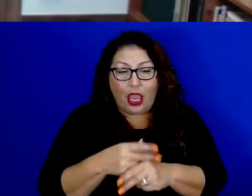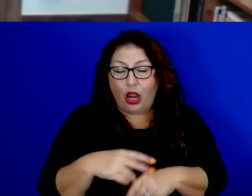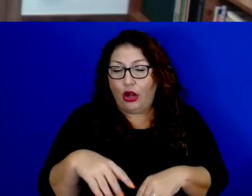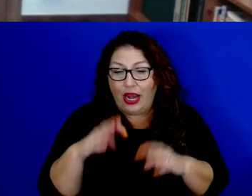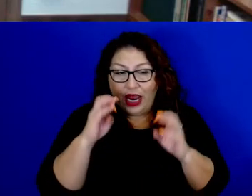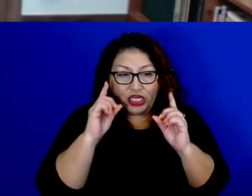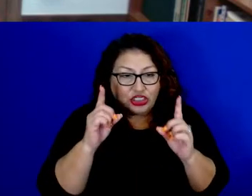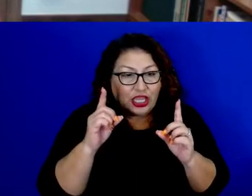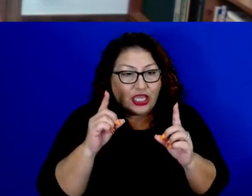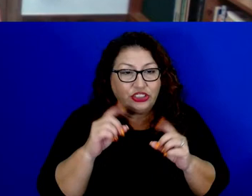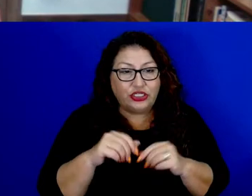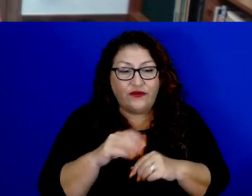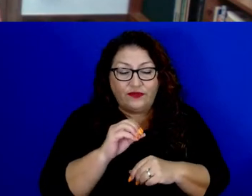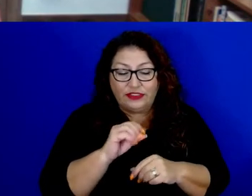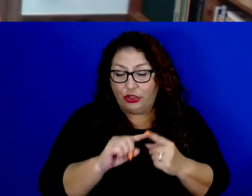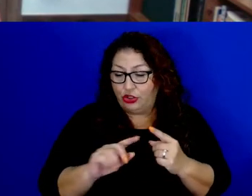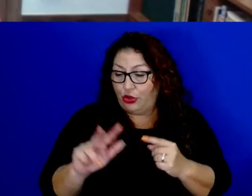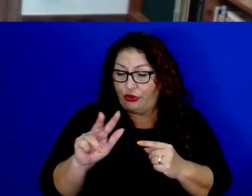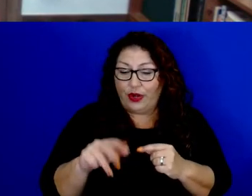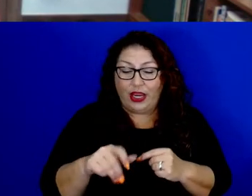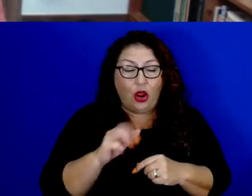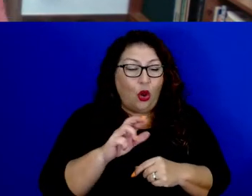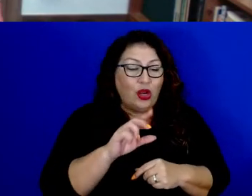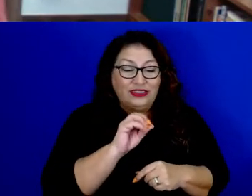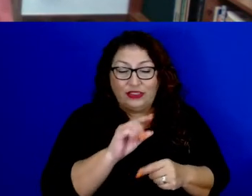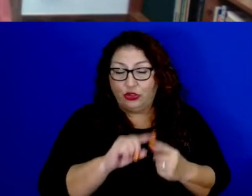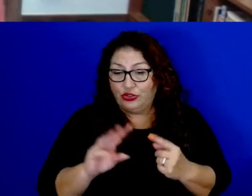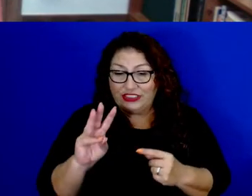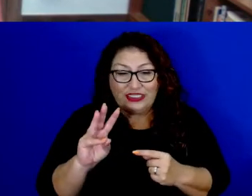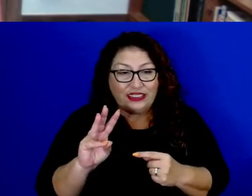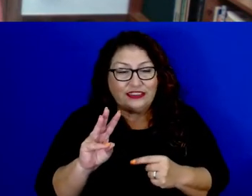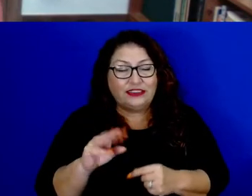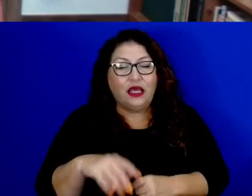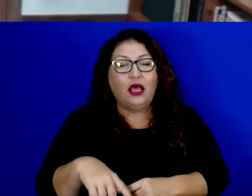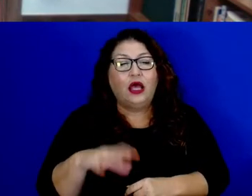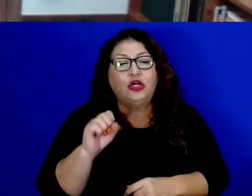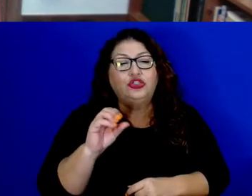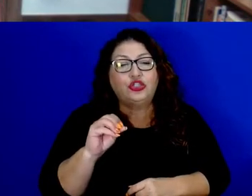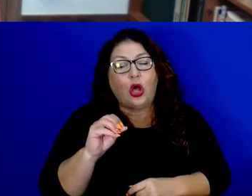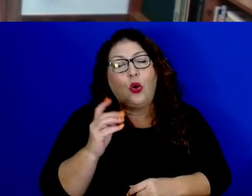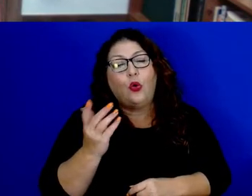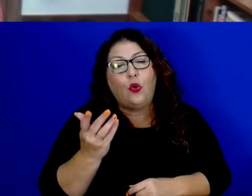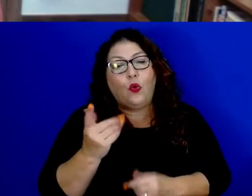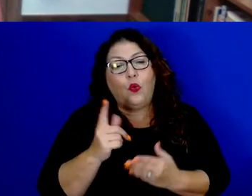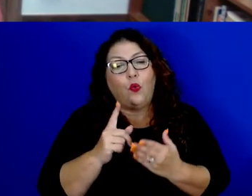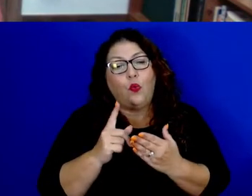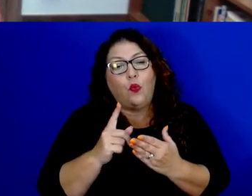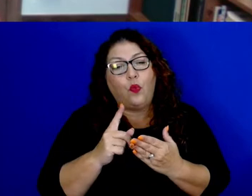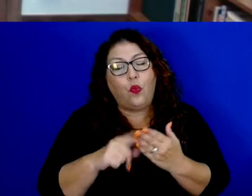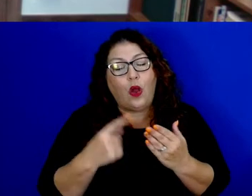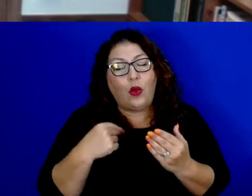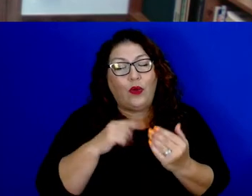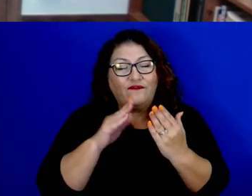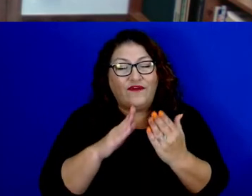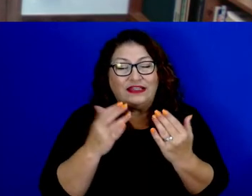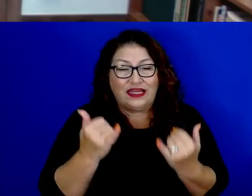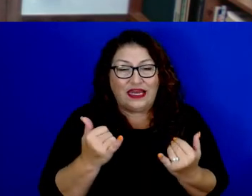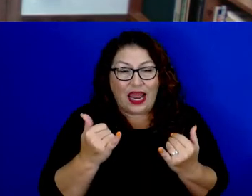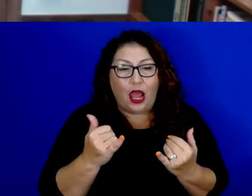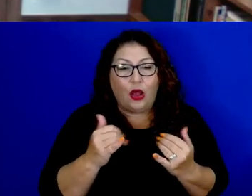or 0 to 6 years. So what we are facing now is the way in which all the